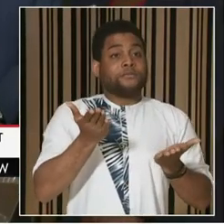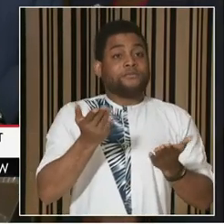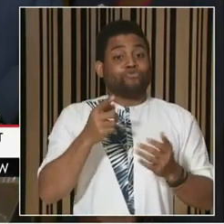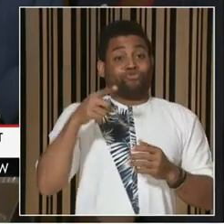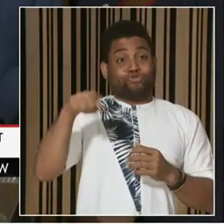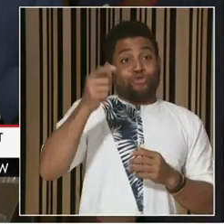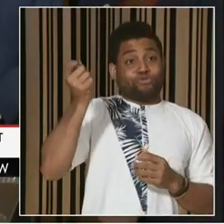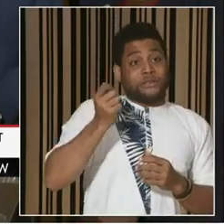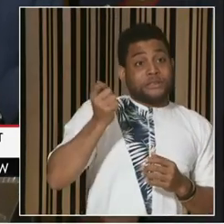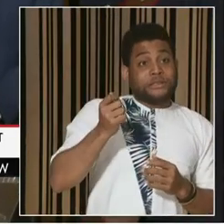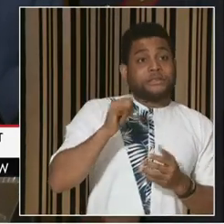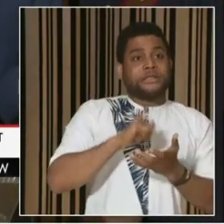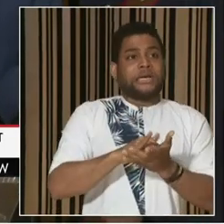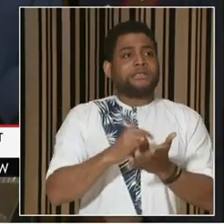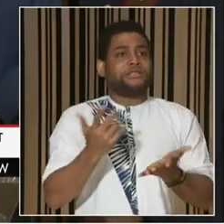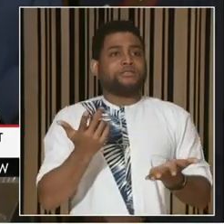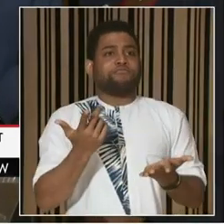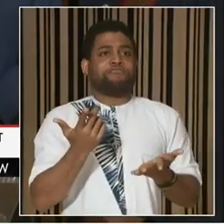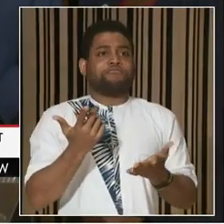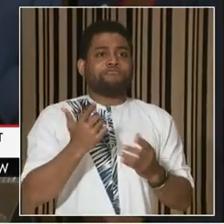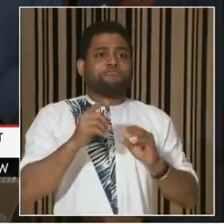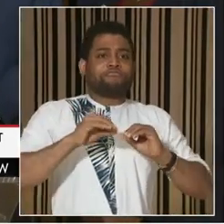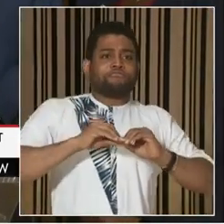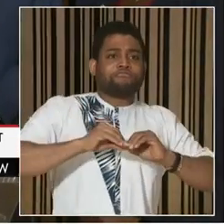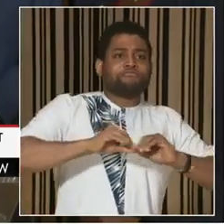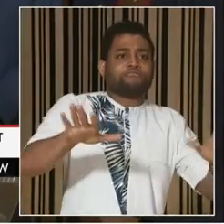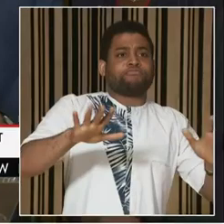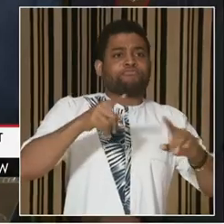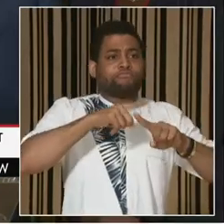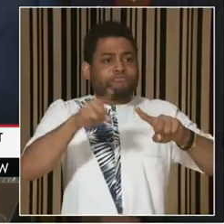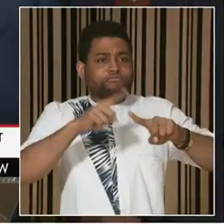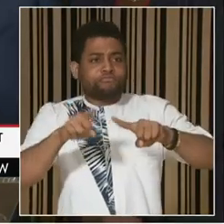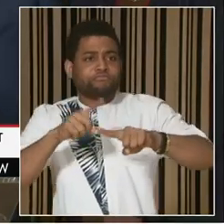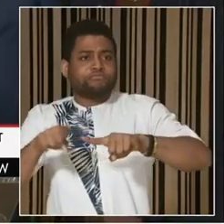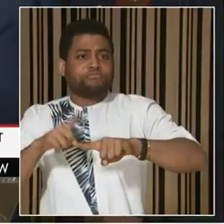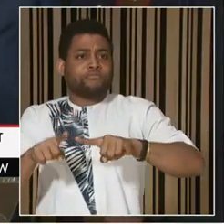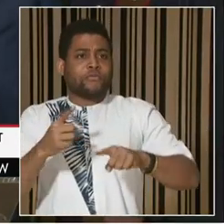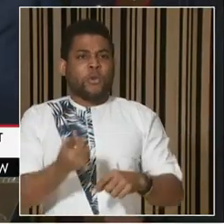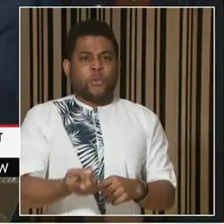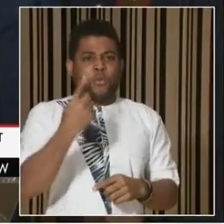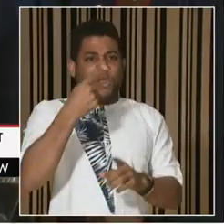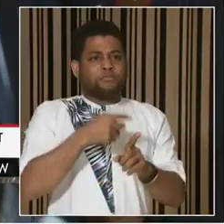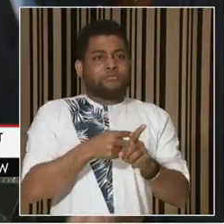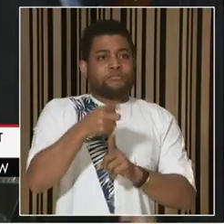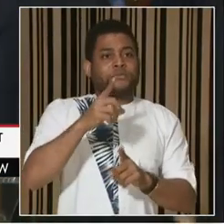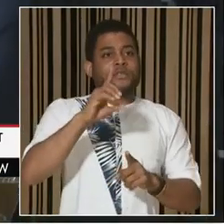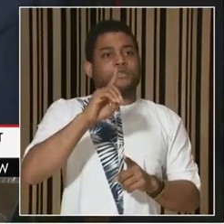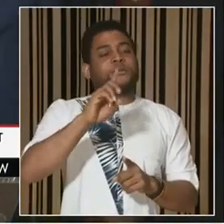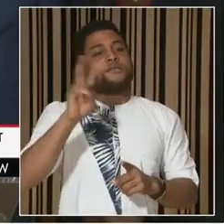across multiple different victim types, one of which is domestic violence victims.